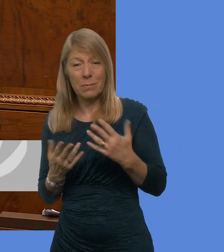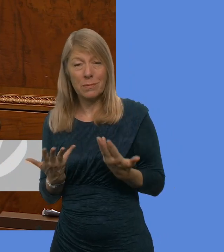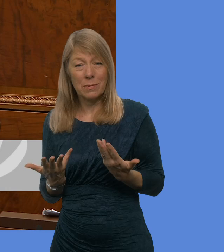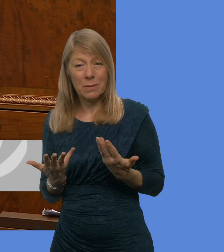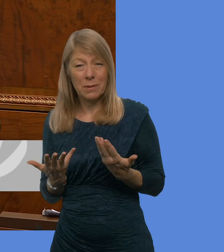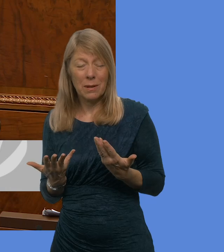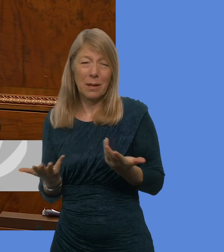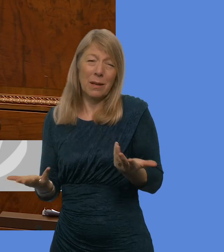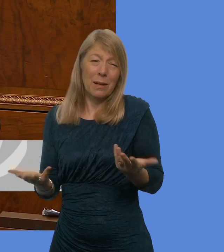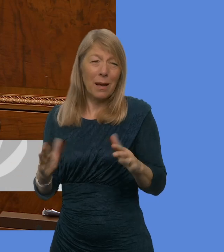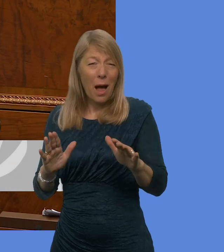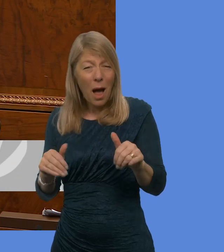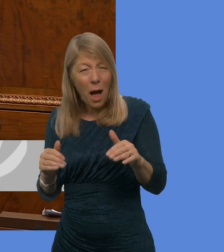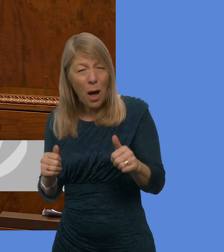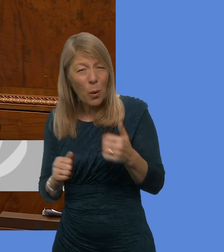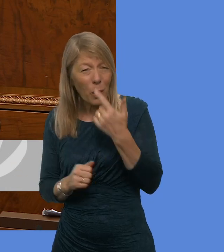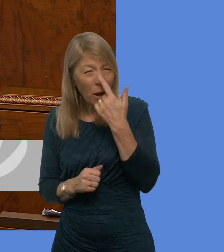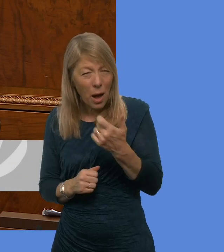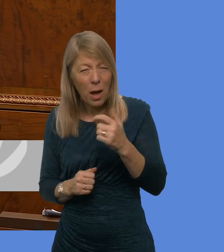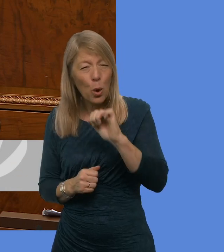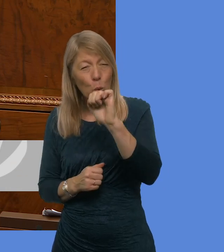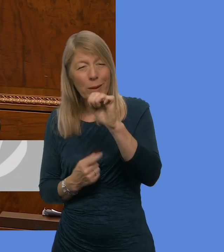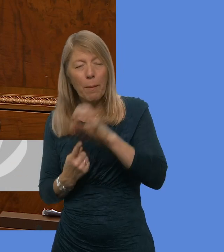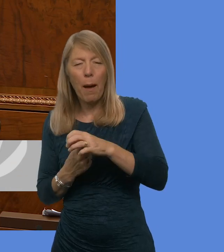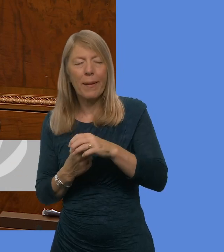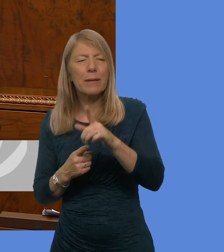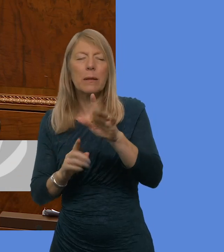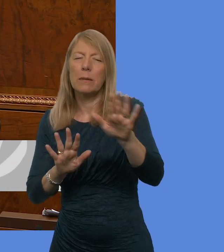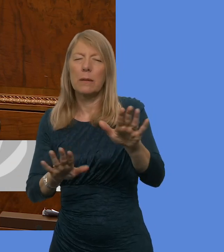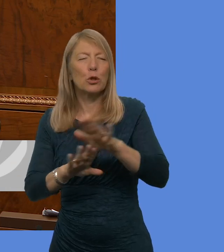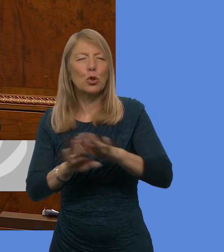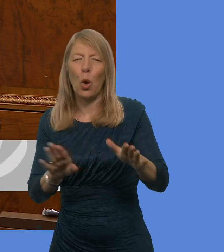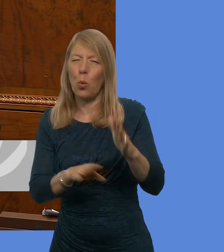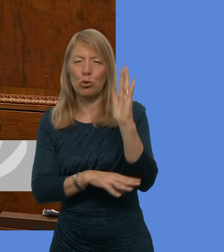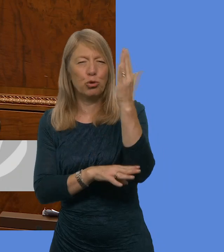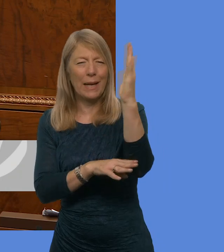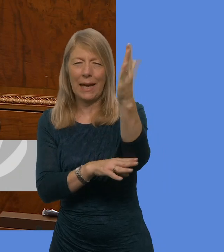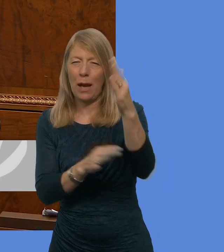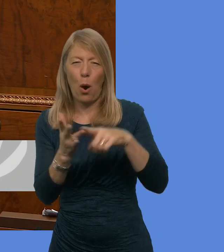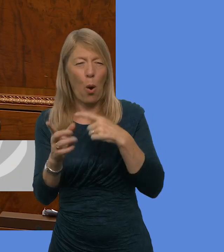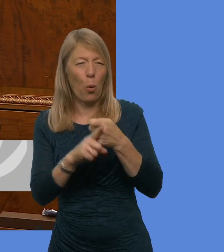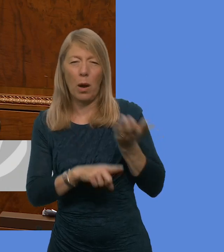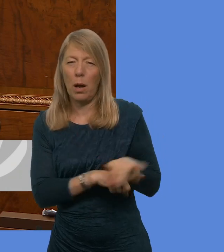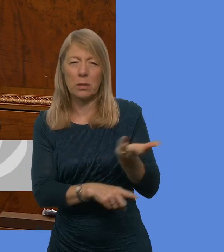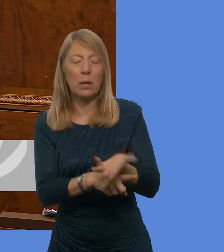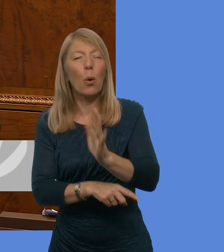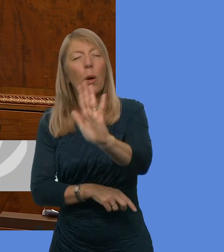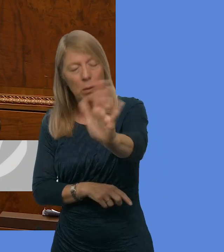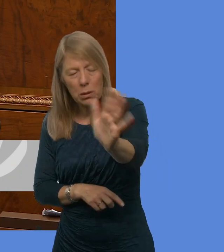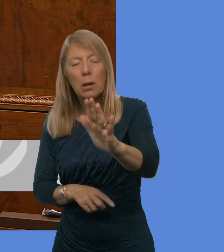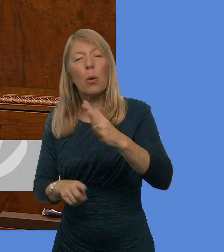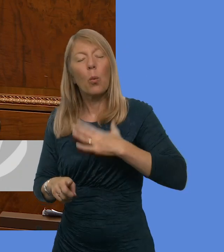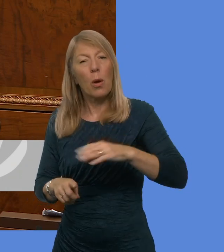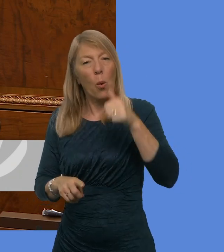trees, does your department propose to take to address flood risk factors in a manner that will ease the burden of